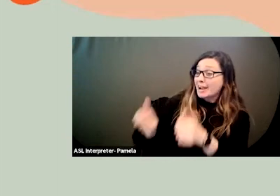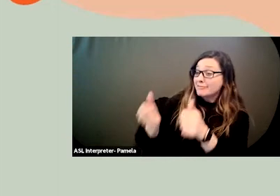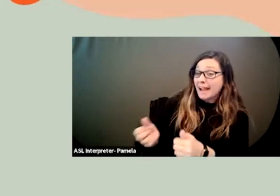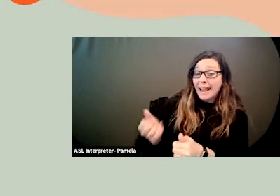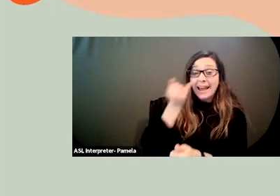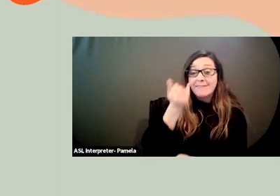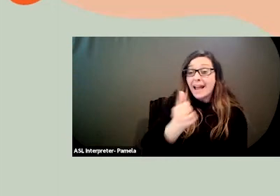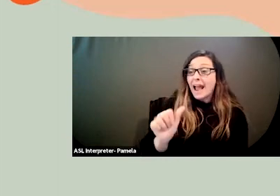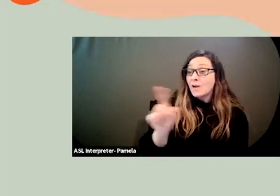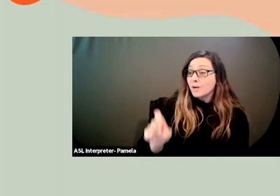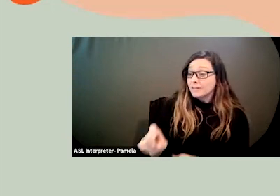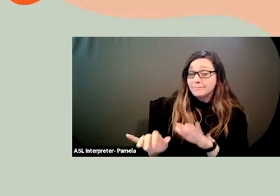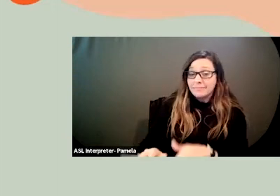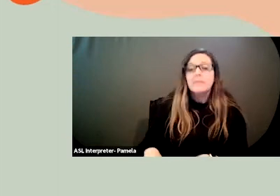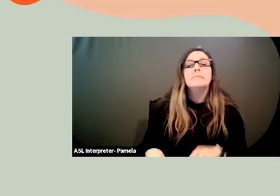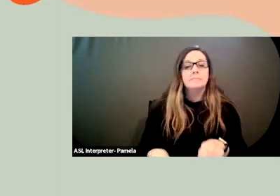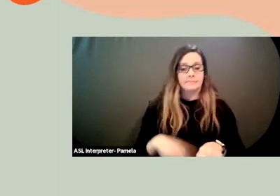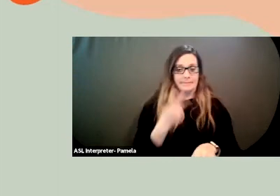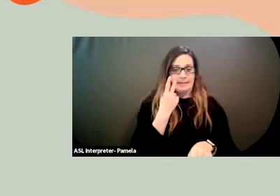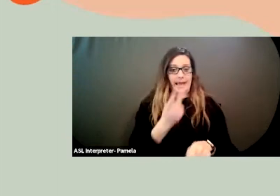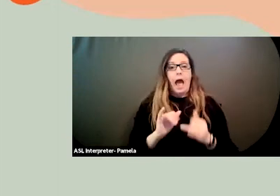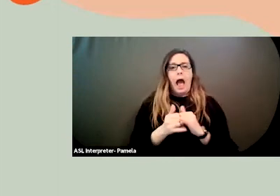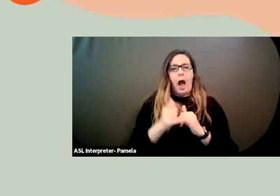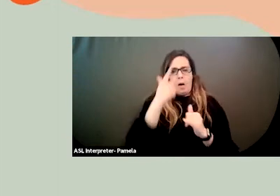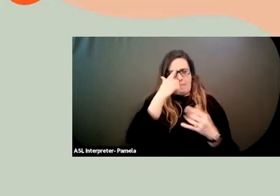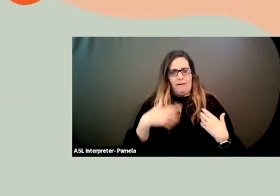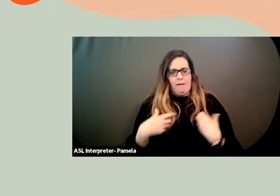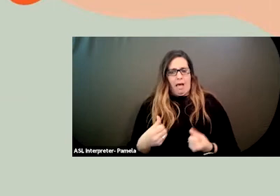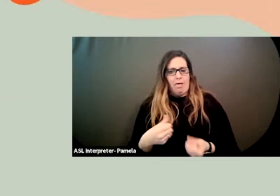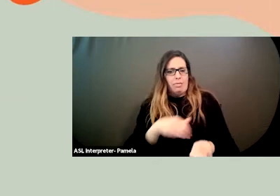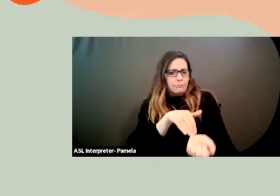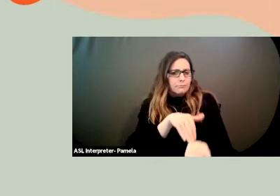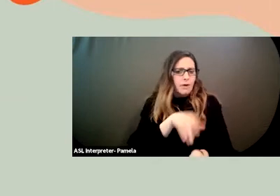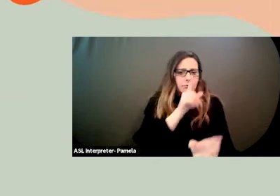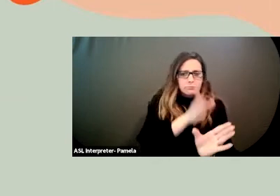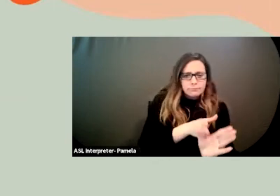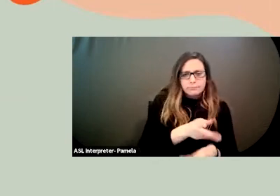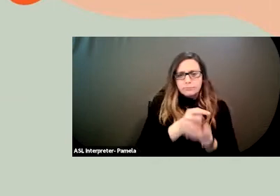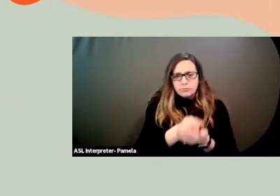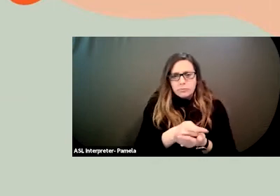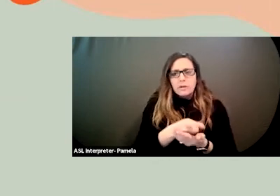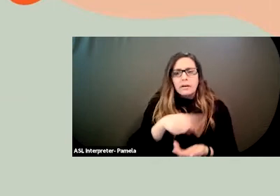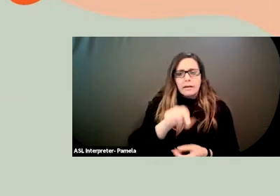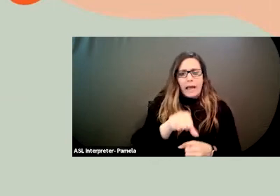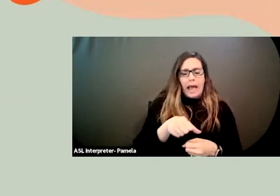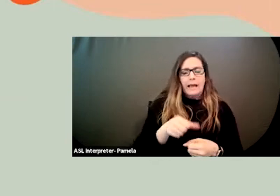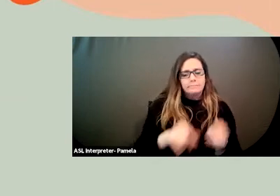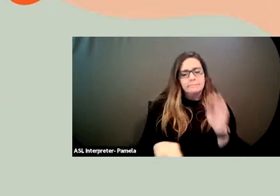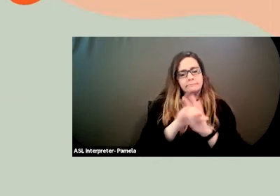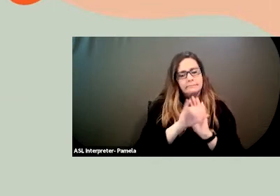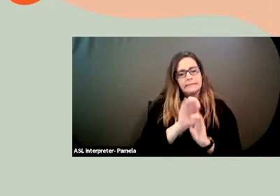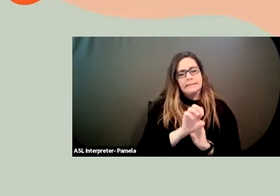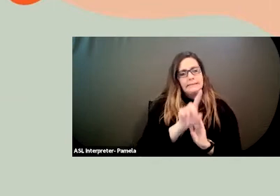How can mental health clinicians make eating disorder treatment more welcome to GBQM in practical terms?